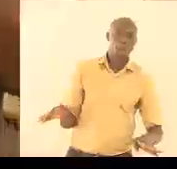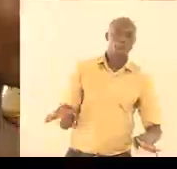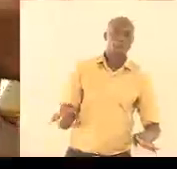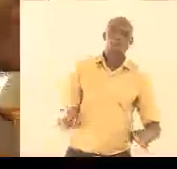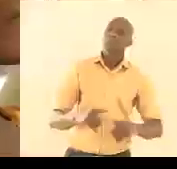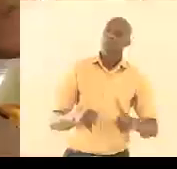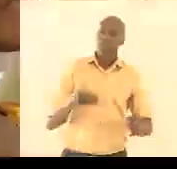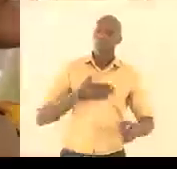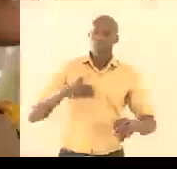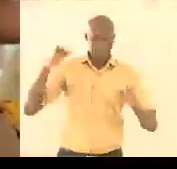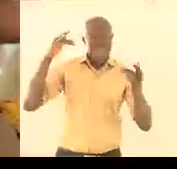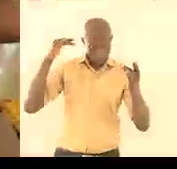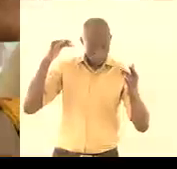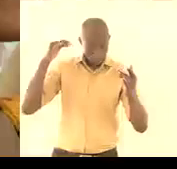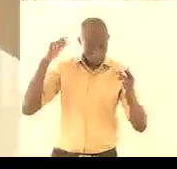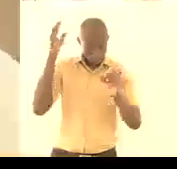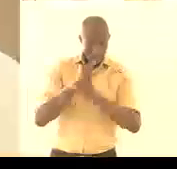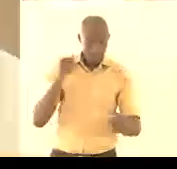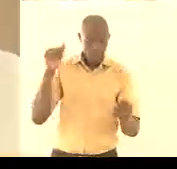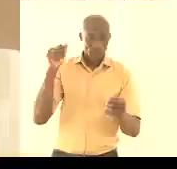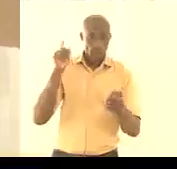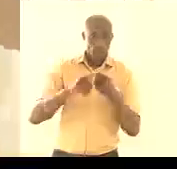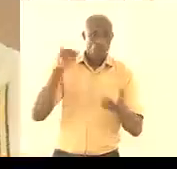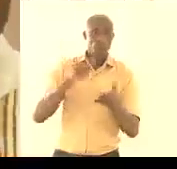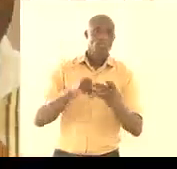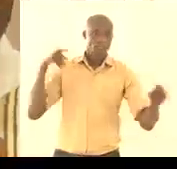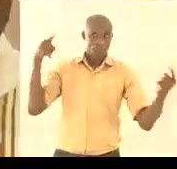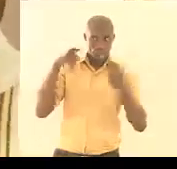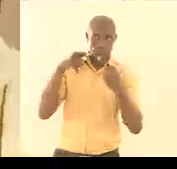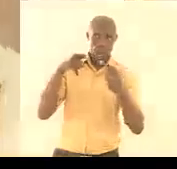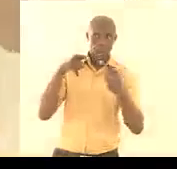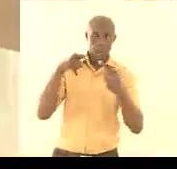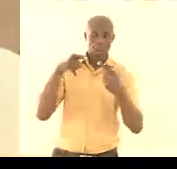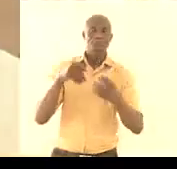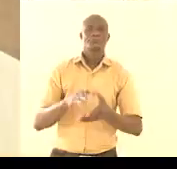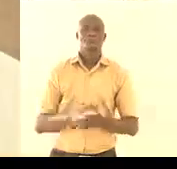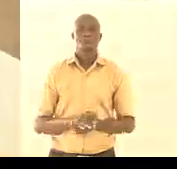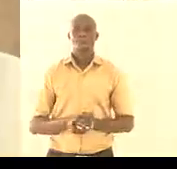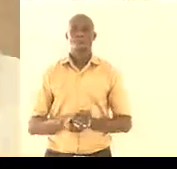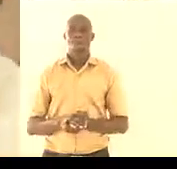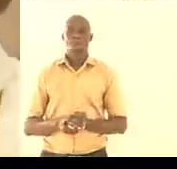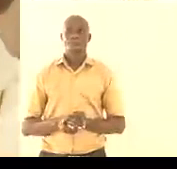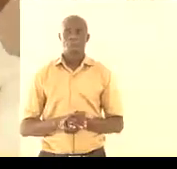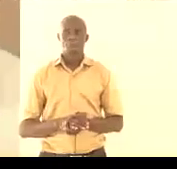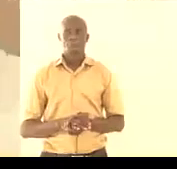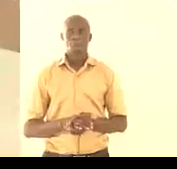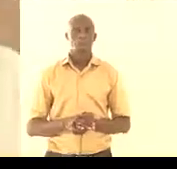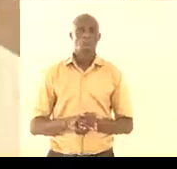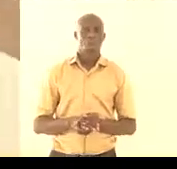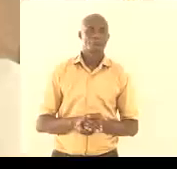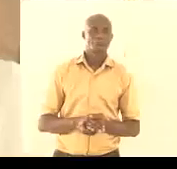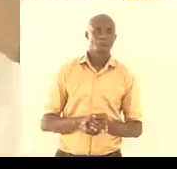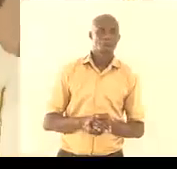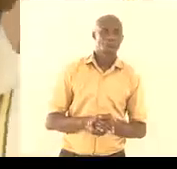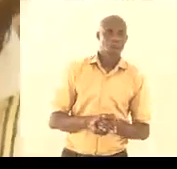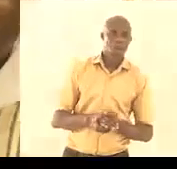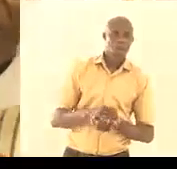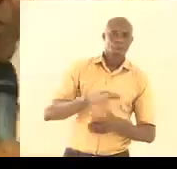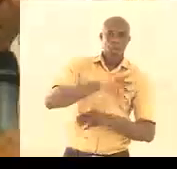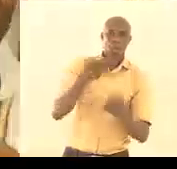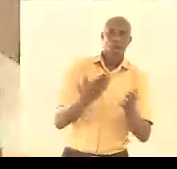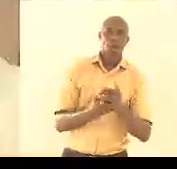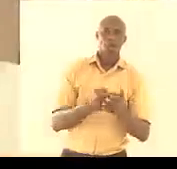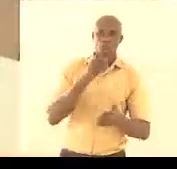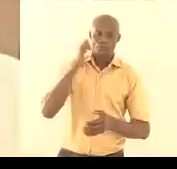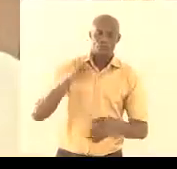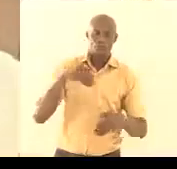But my hope is that by the time we get to that point, luckily they put that point towards the end, isn't it? That by the time we get to that point, all the